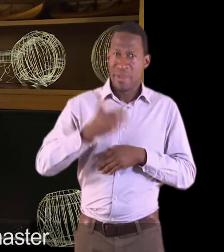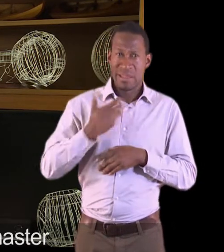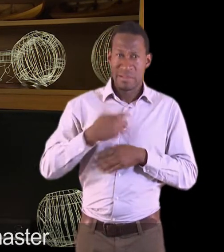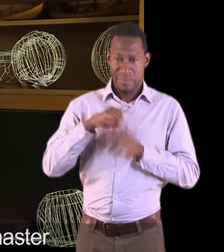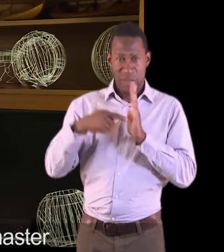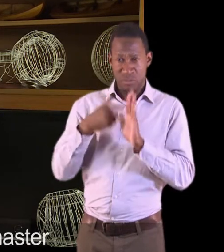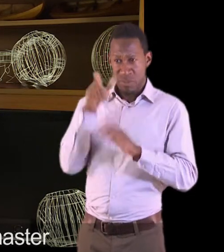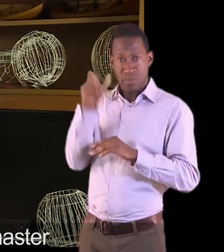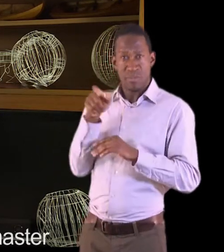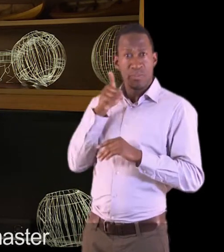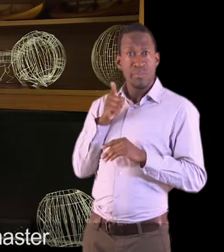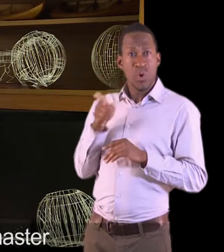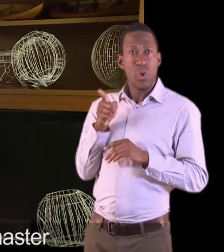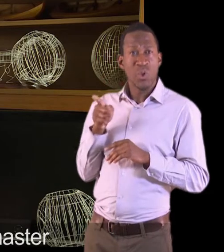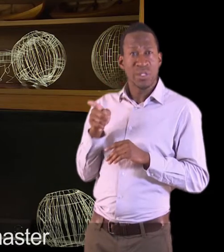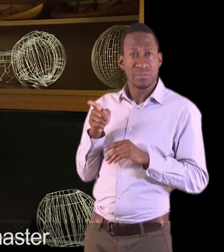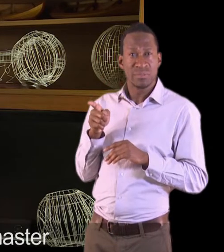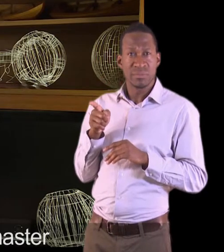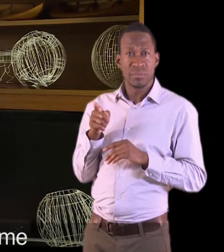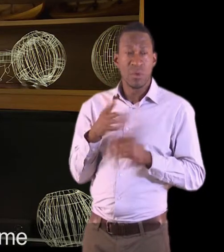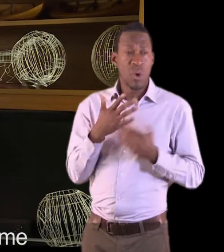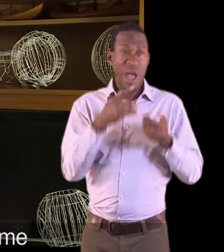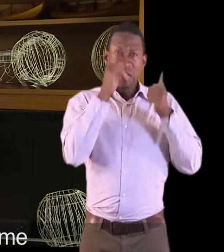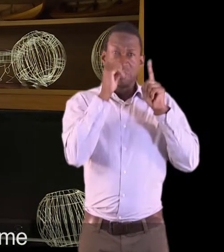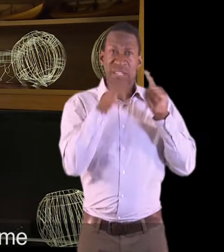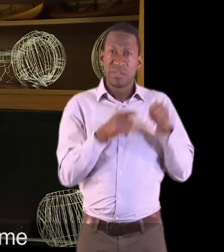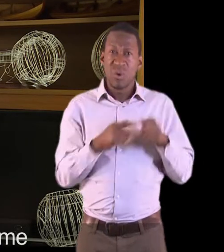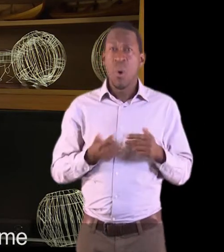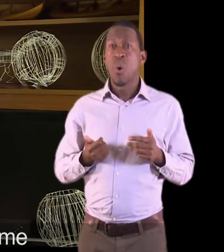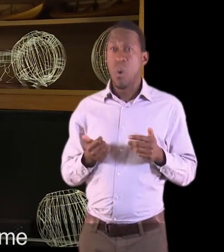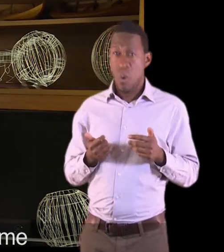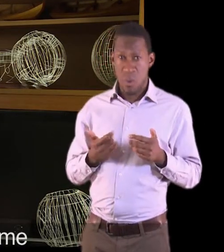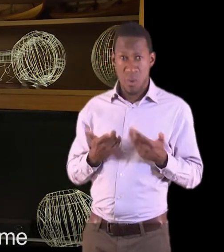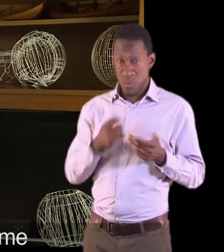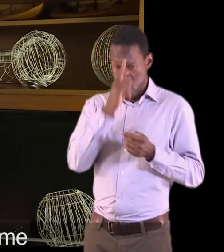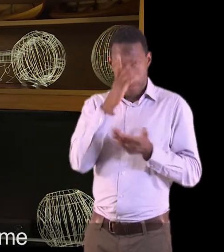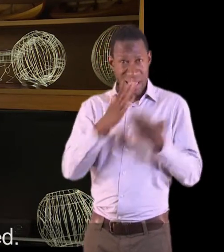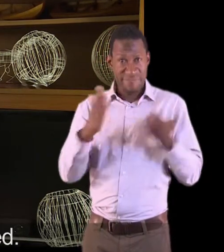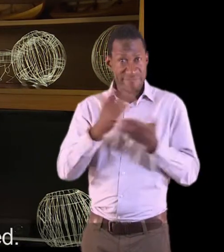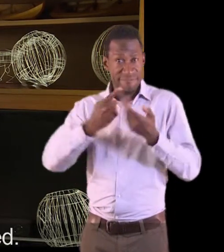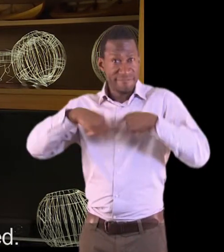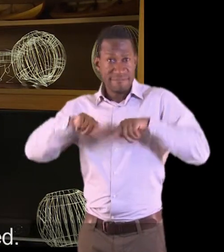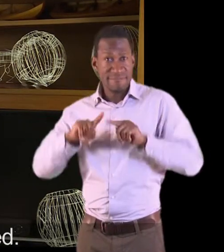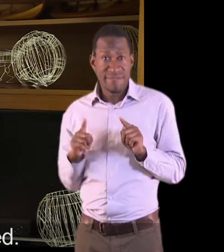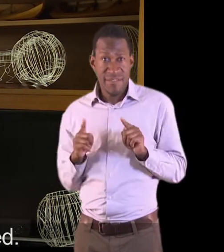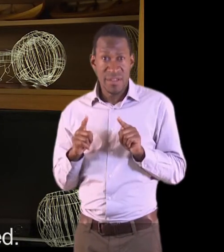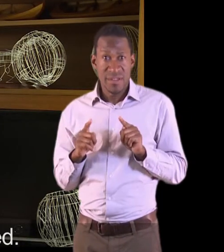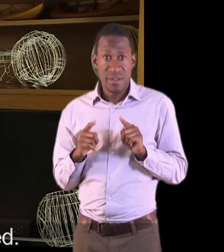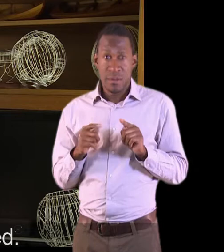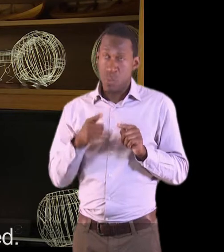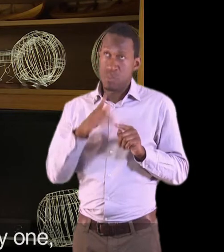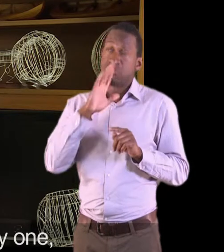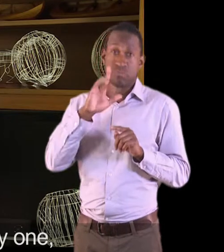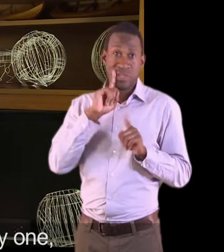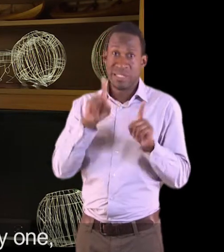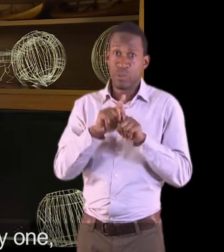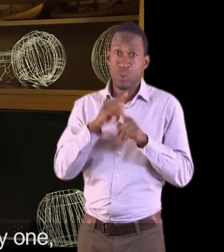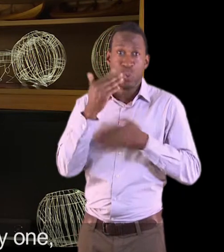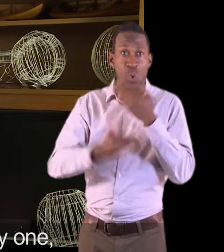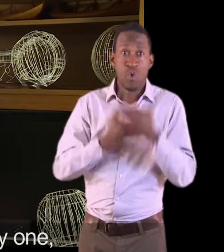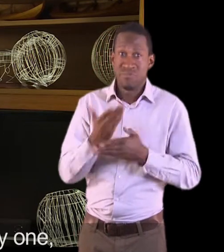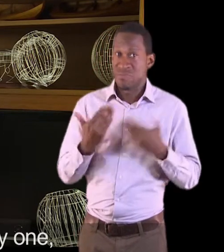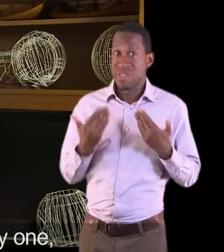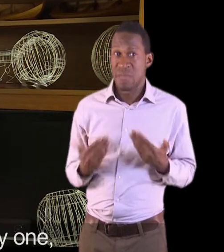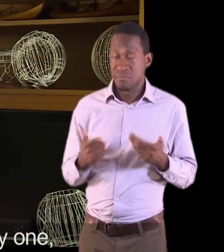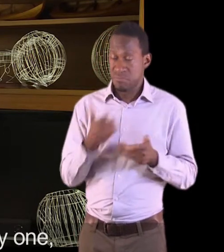And for the headmaster just didn't believe him. You hear the same stories nowadays. Hasn't changed. But he was the only